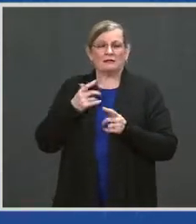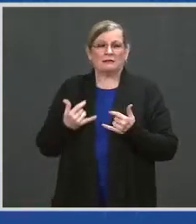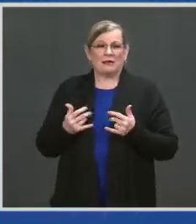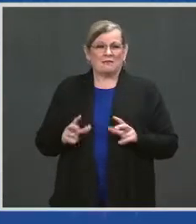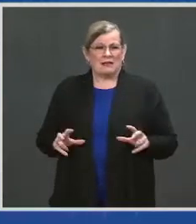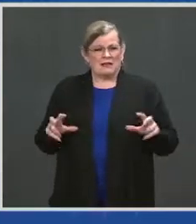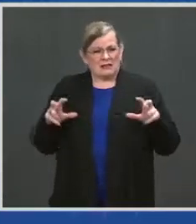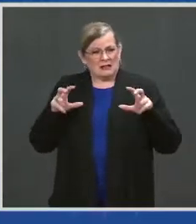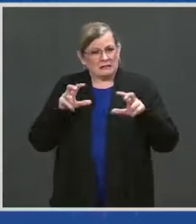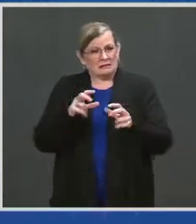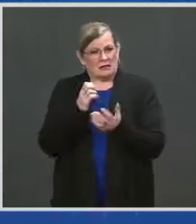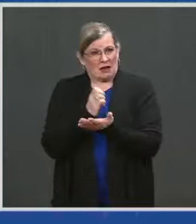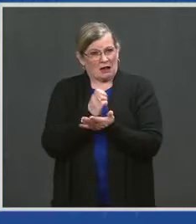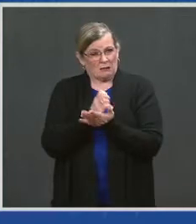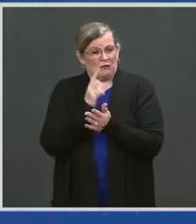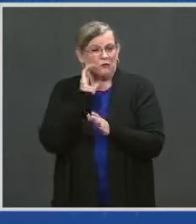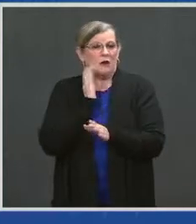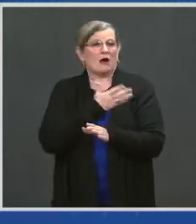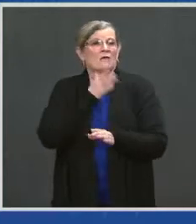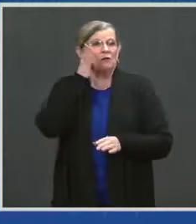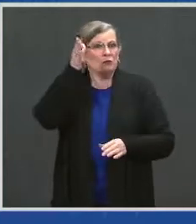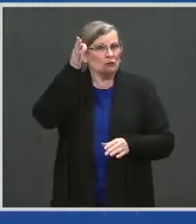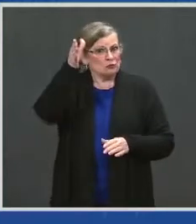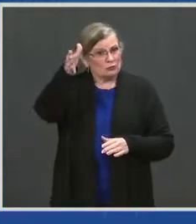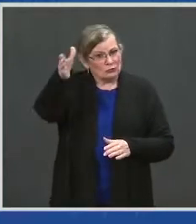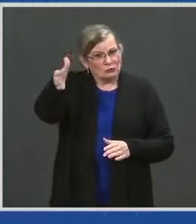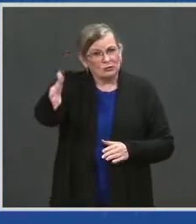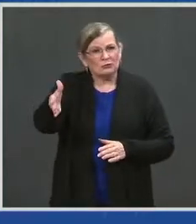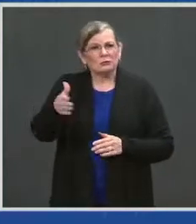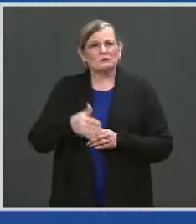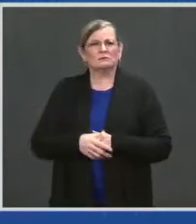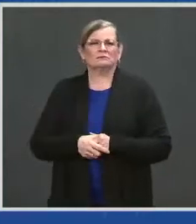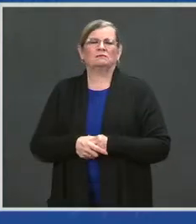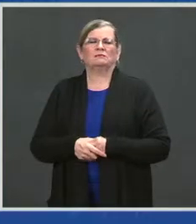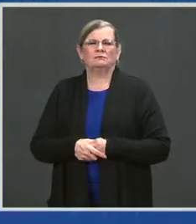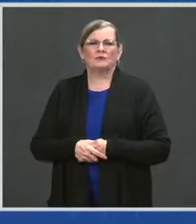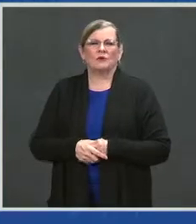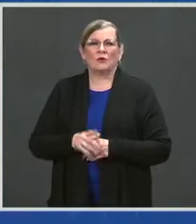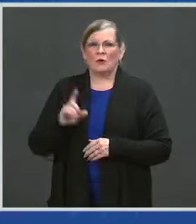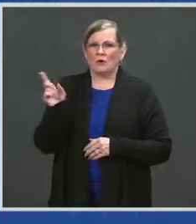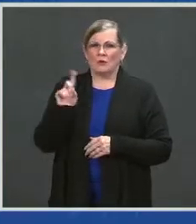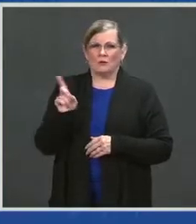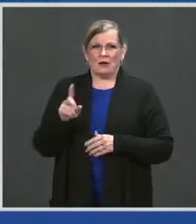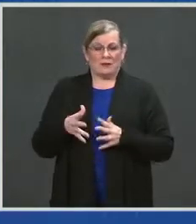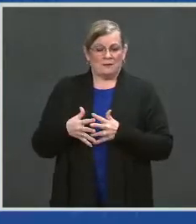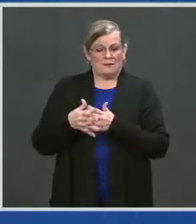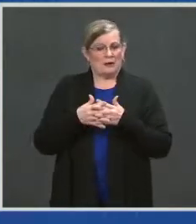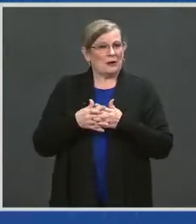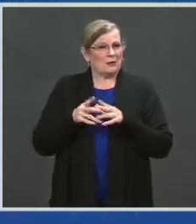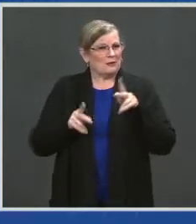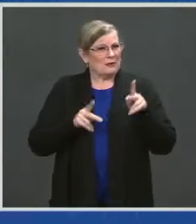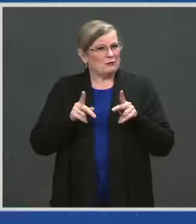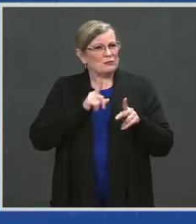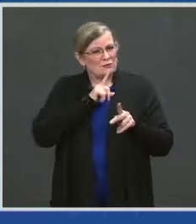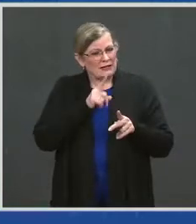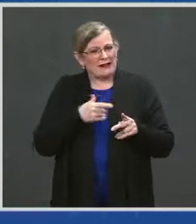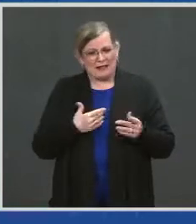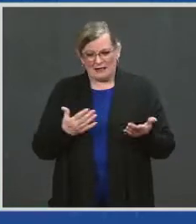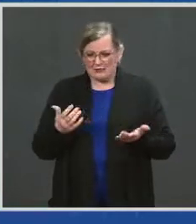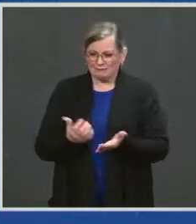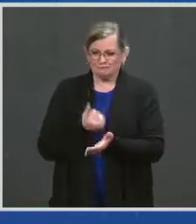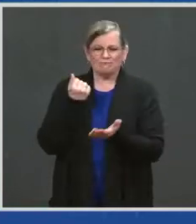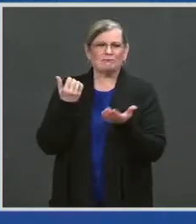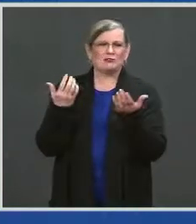future, paid for by asking big corporations, many of which do not pay any taxes at all, just to begin to pay their fair